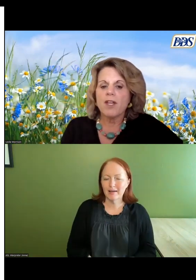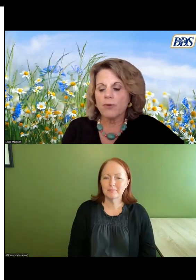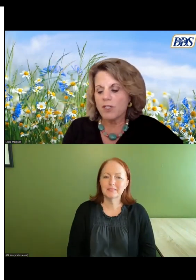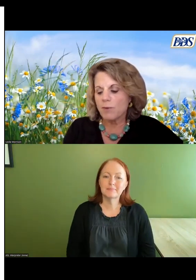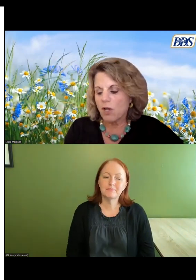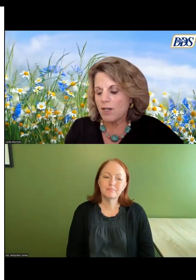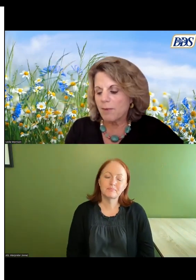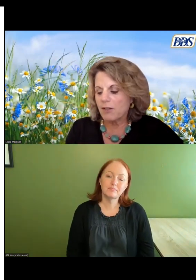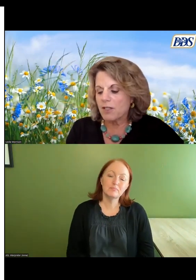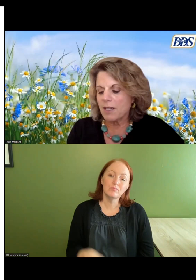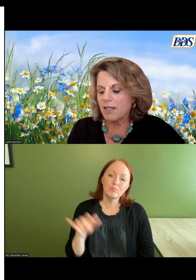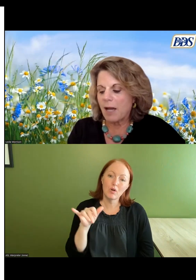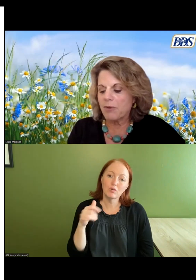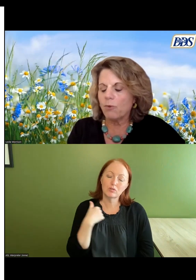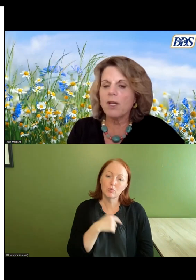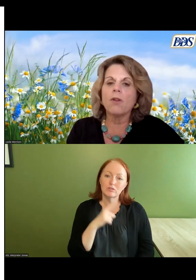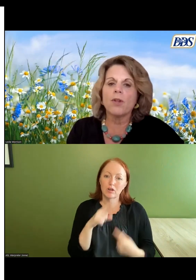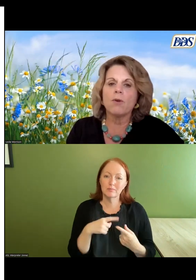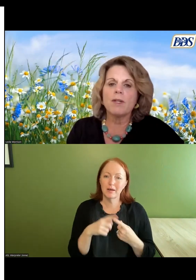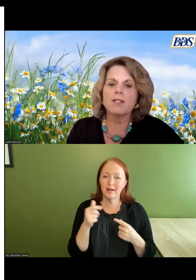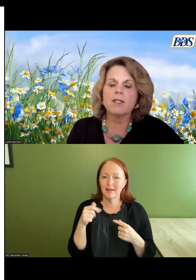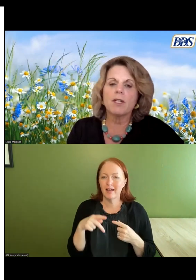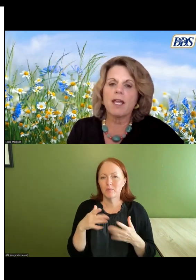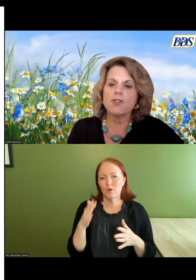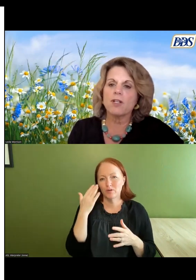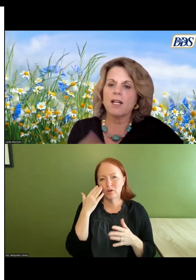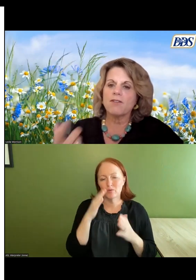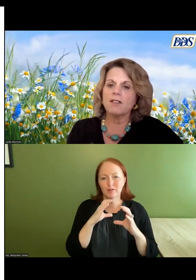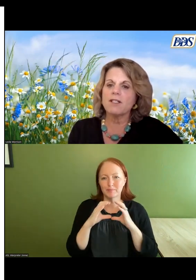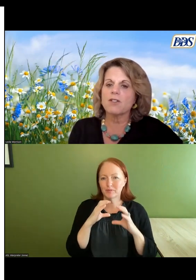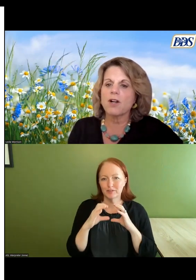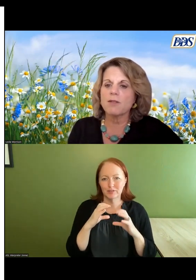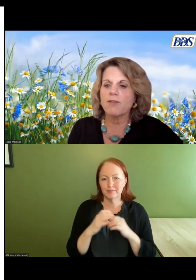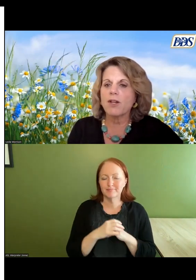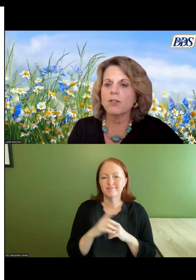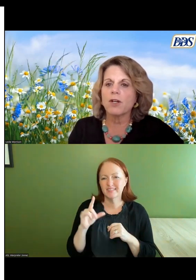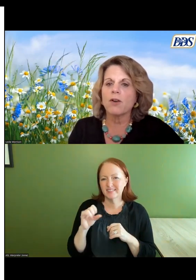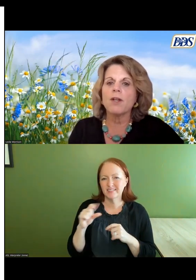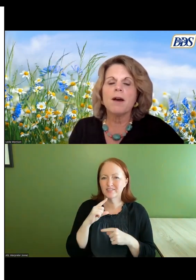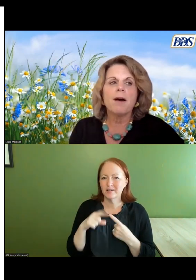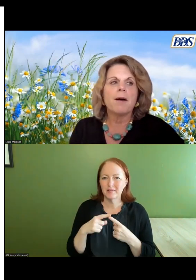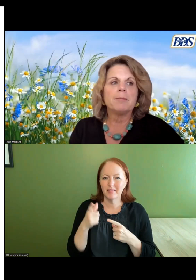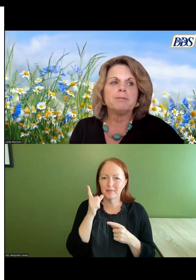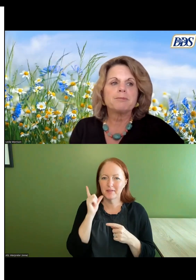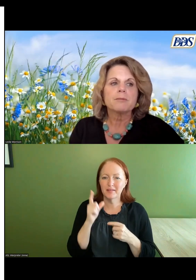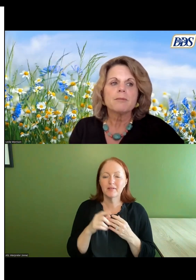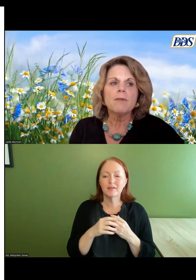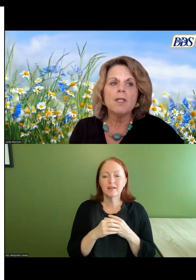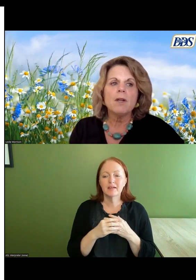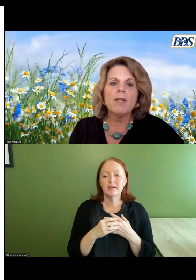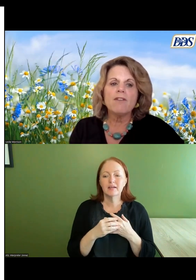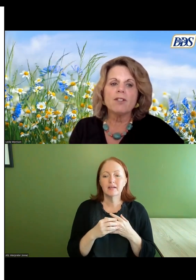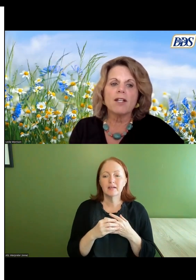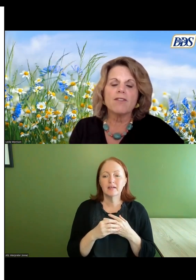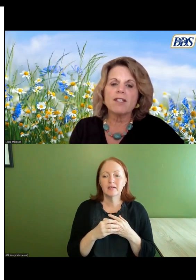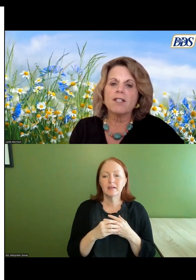One of the other things we talked about is a gap that we all know is communication. And I think Lisa talked about that earlier.